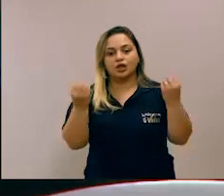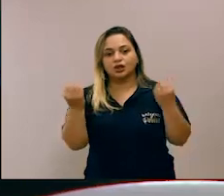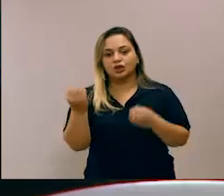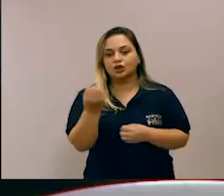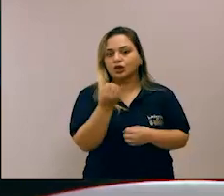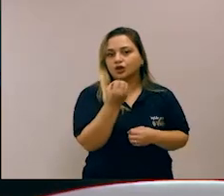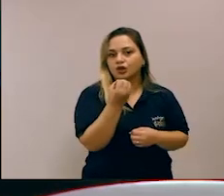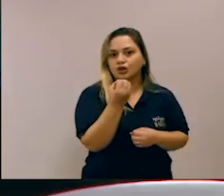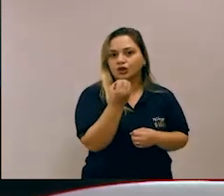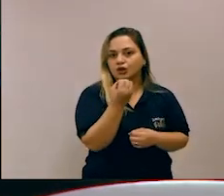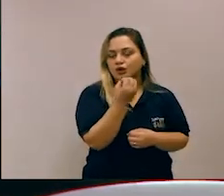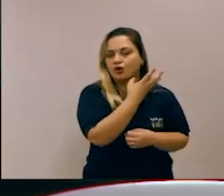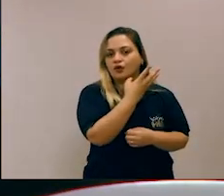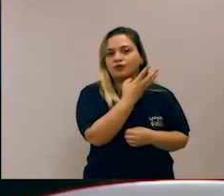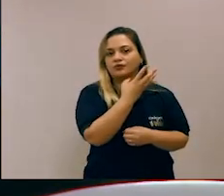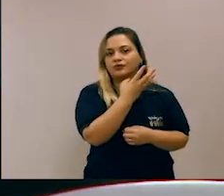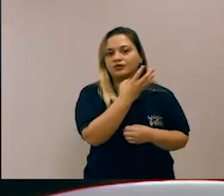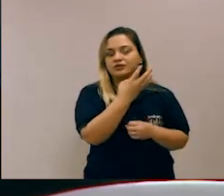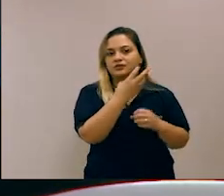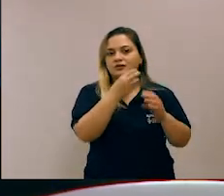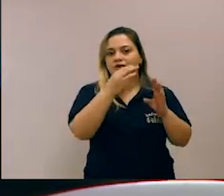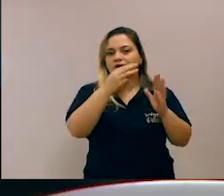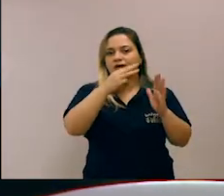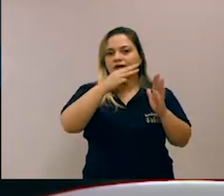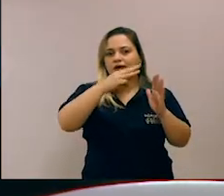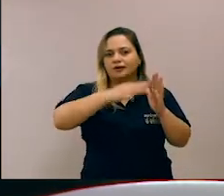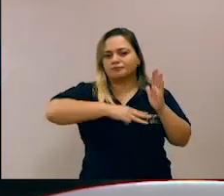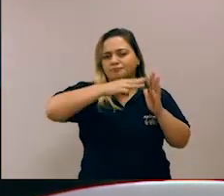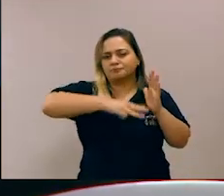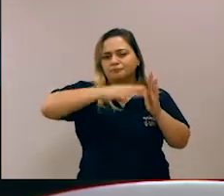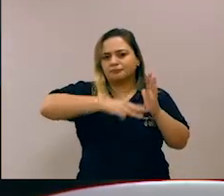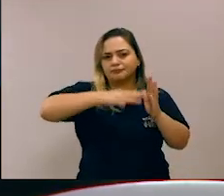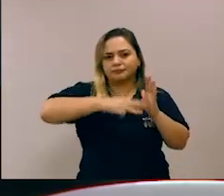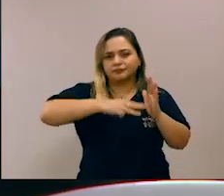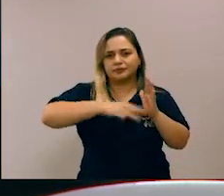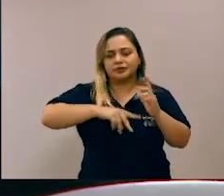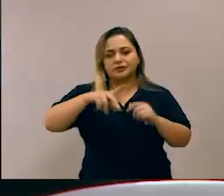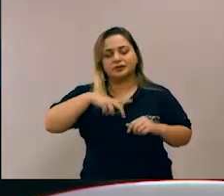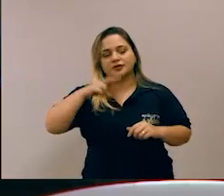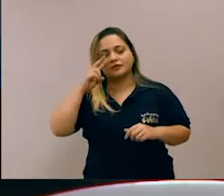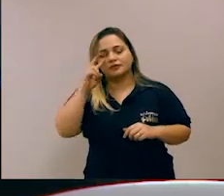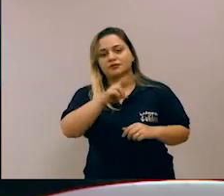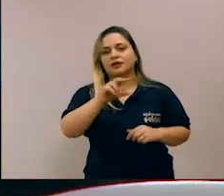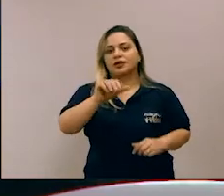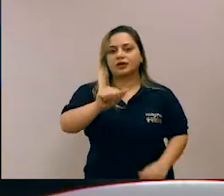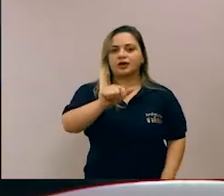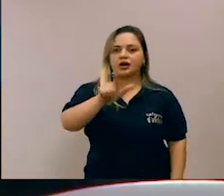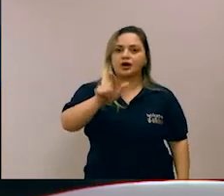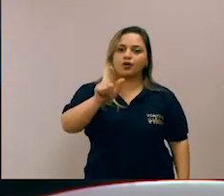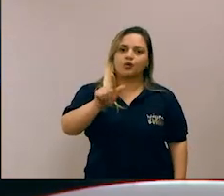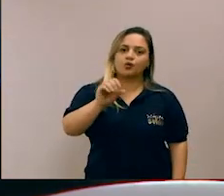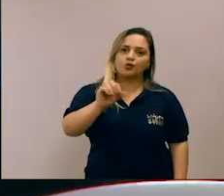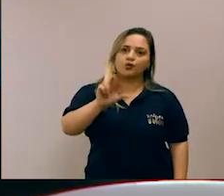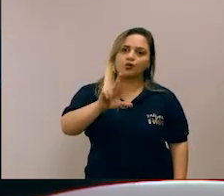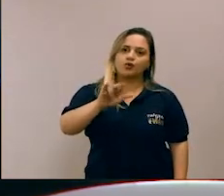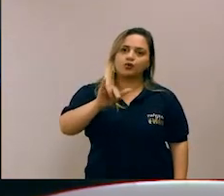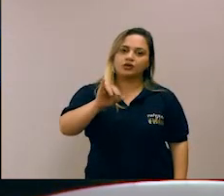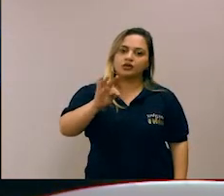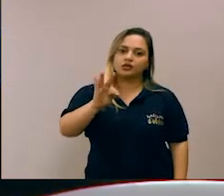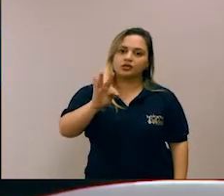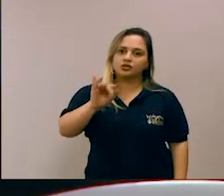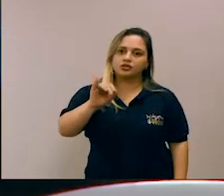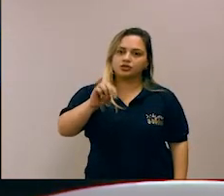new guidelines for the use of algorithms in the public service. Transparent algorithms and